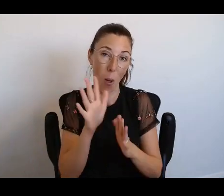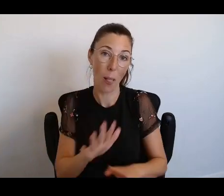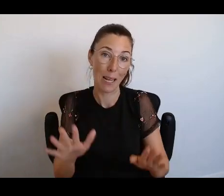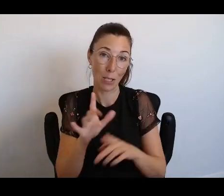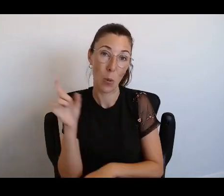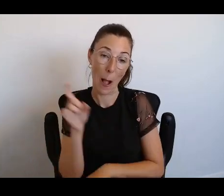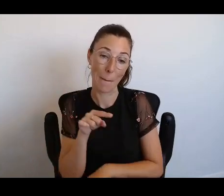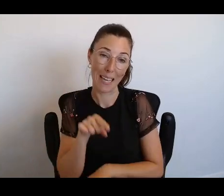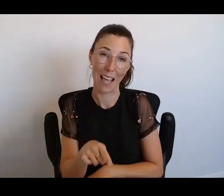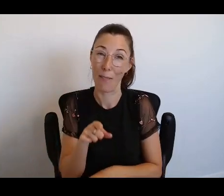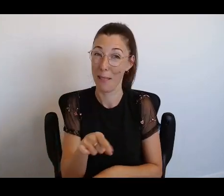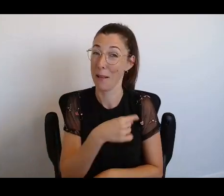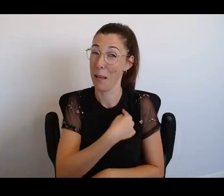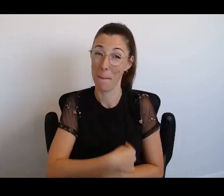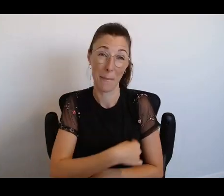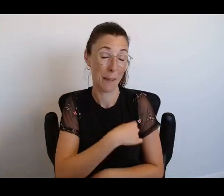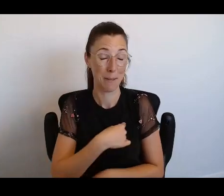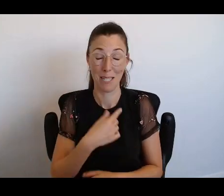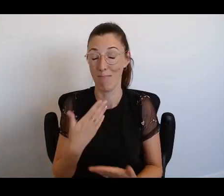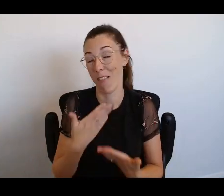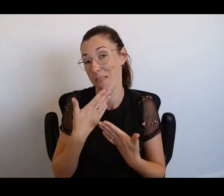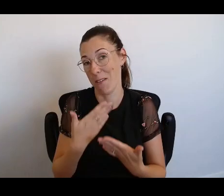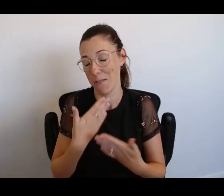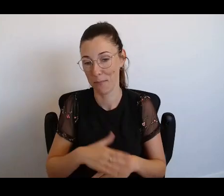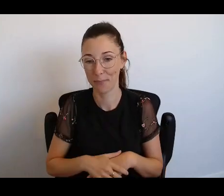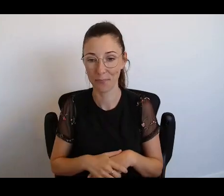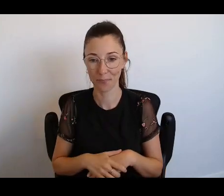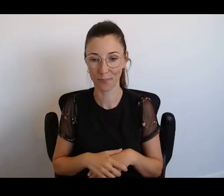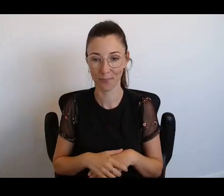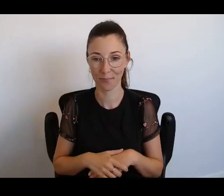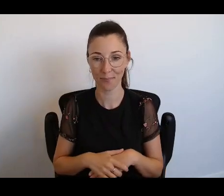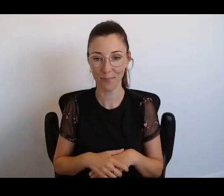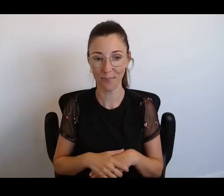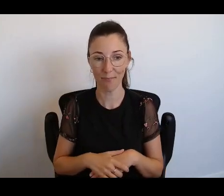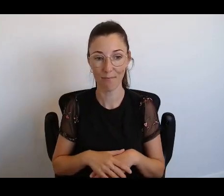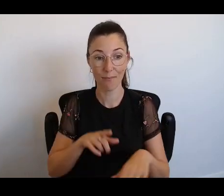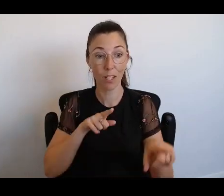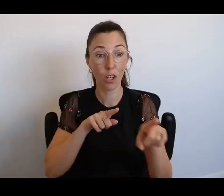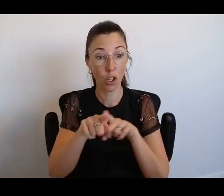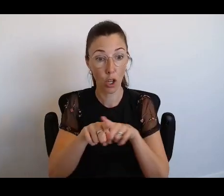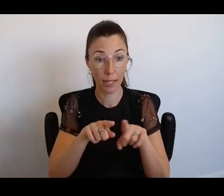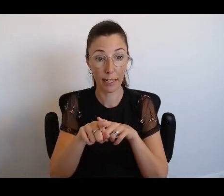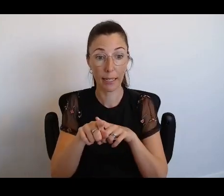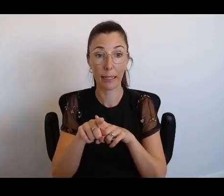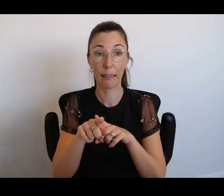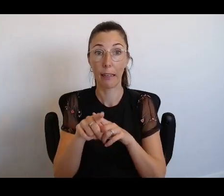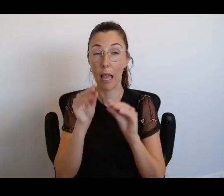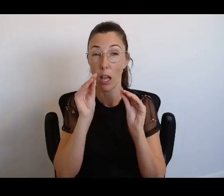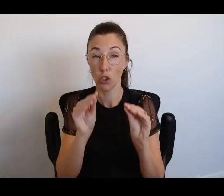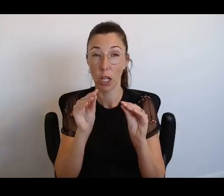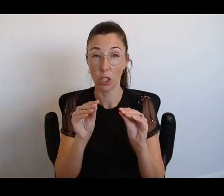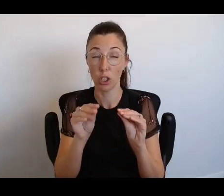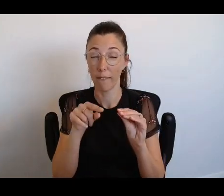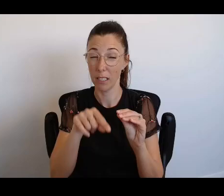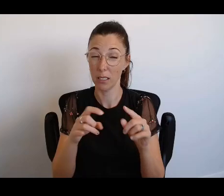being here is certainly not lost on us. But learning and education are such an important part of the fabric of the National